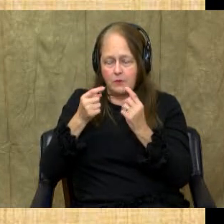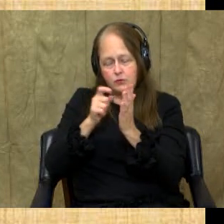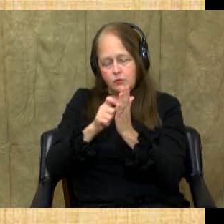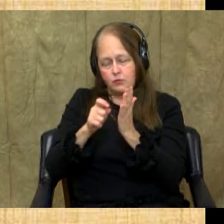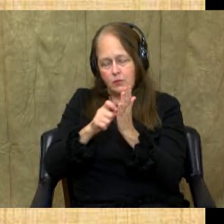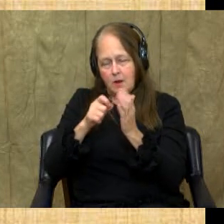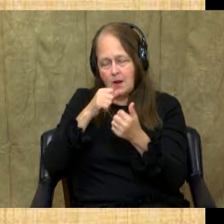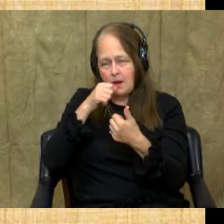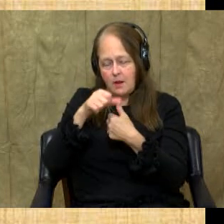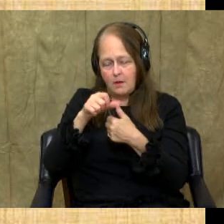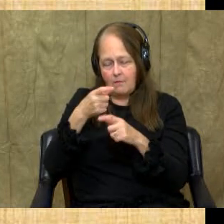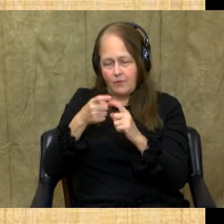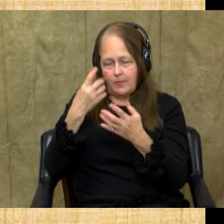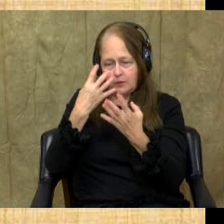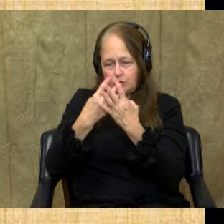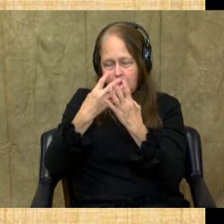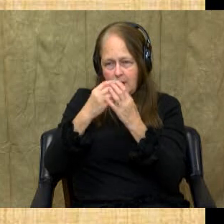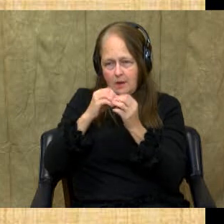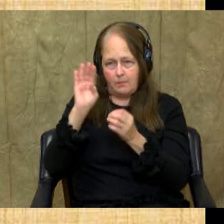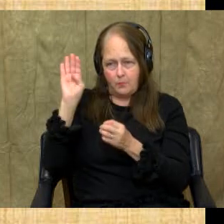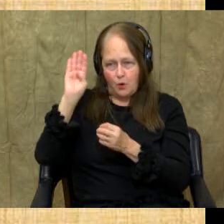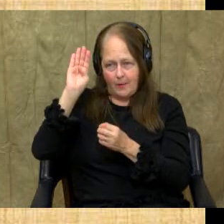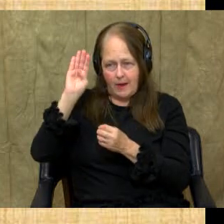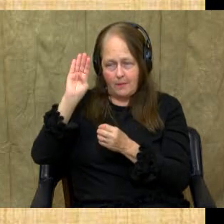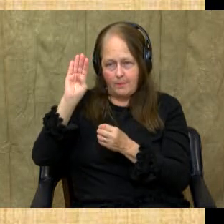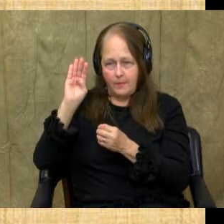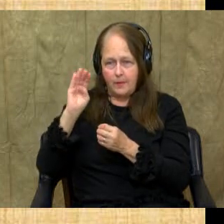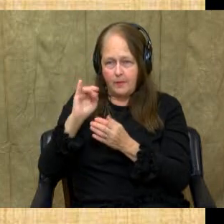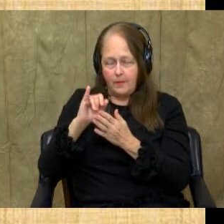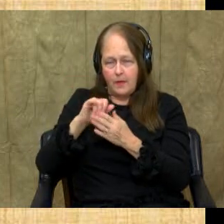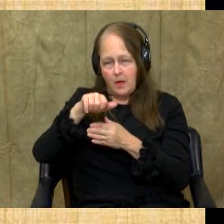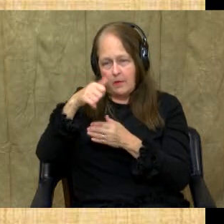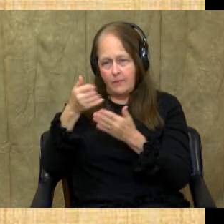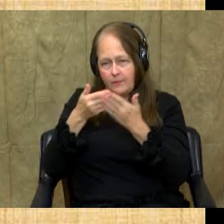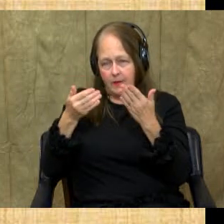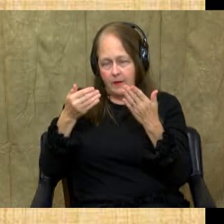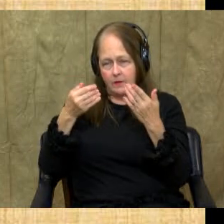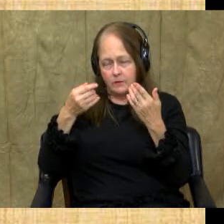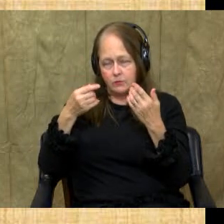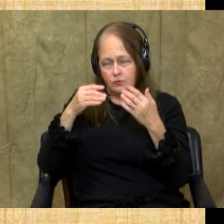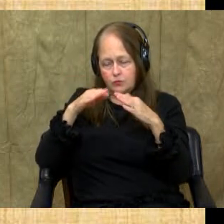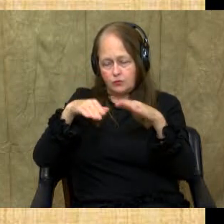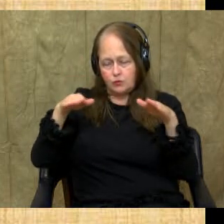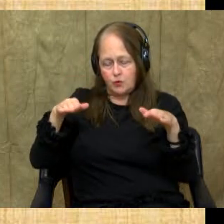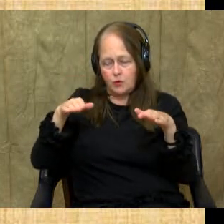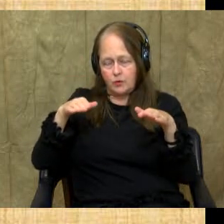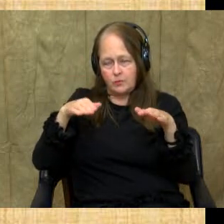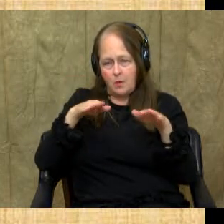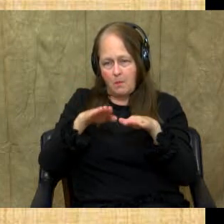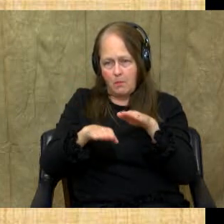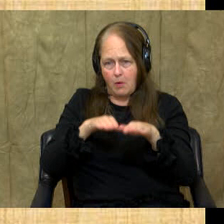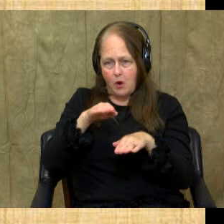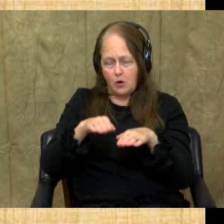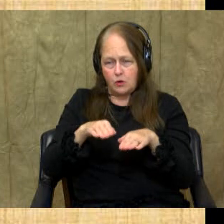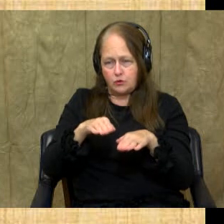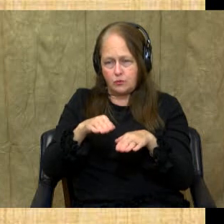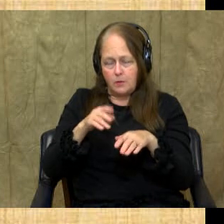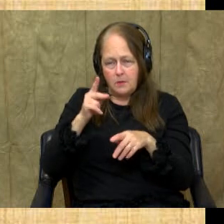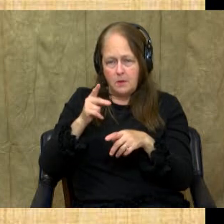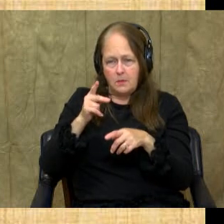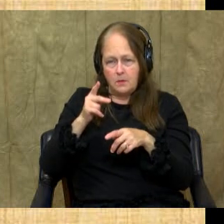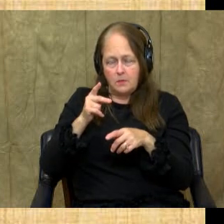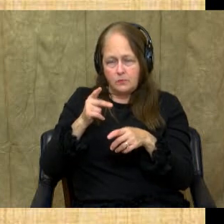though the Supreme Court had ruled that this was unconstitutional. Remember Brown versus Board of Education last week?